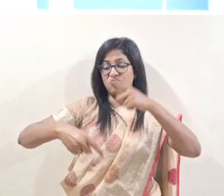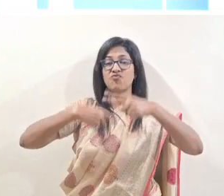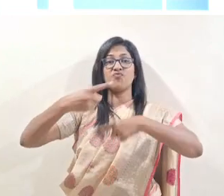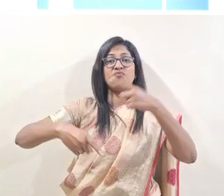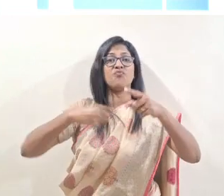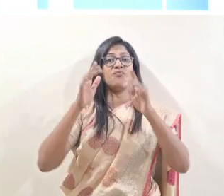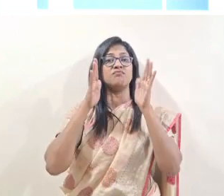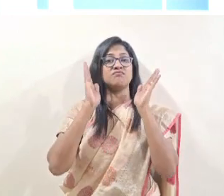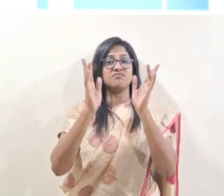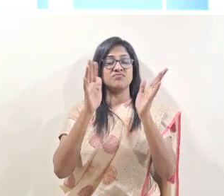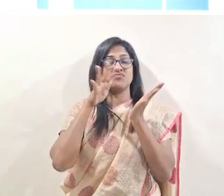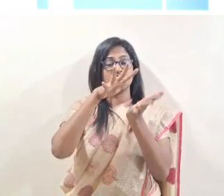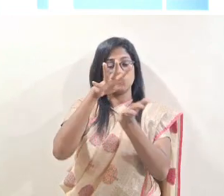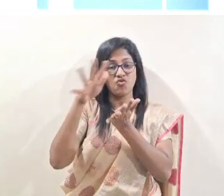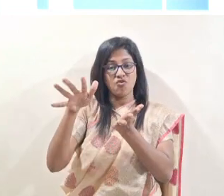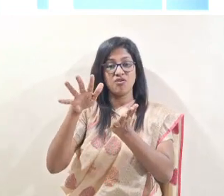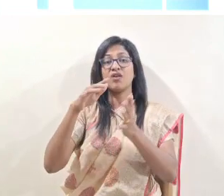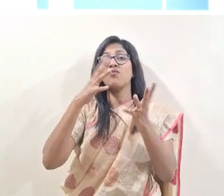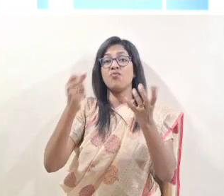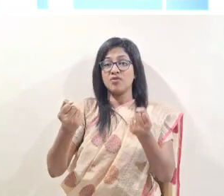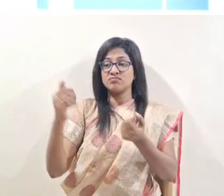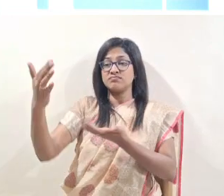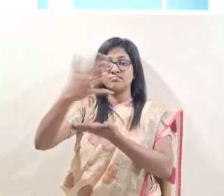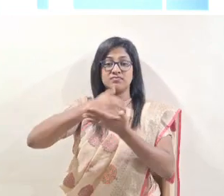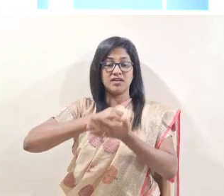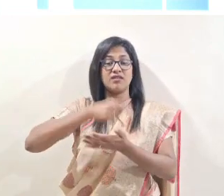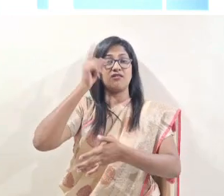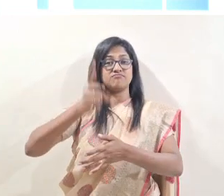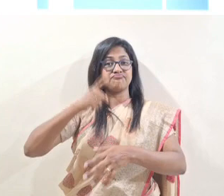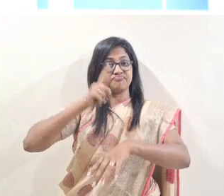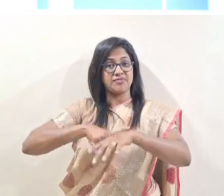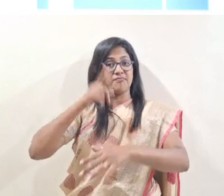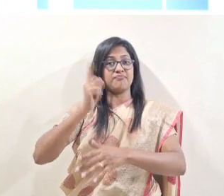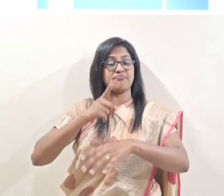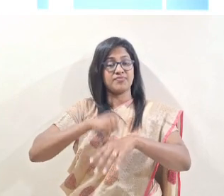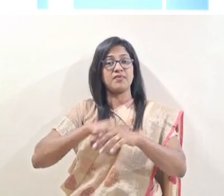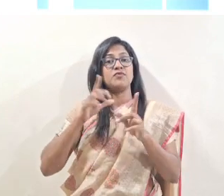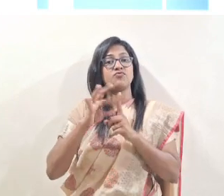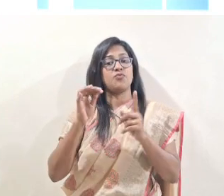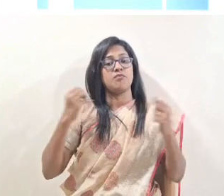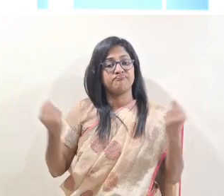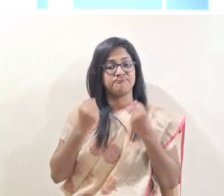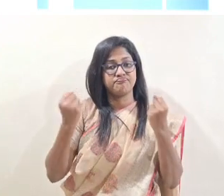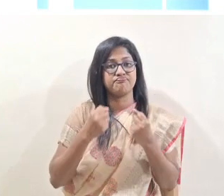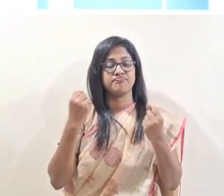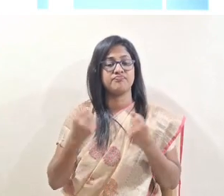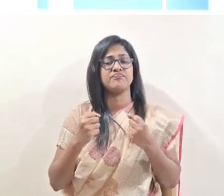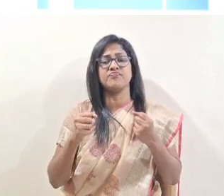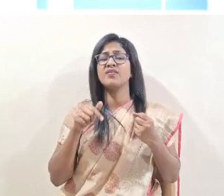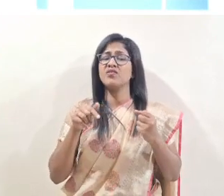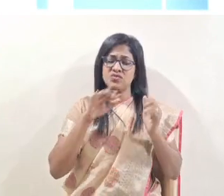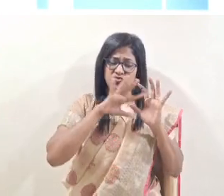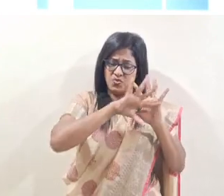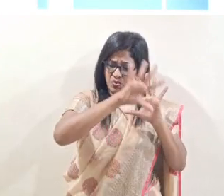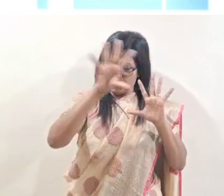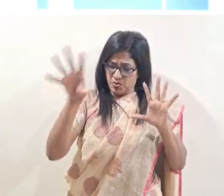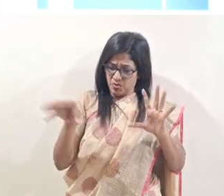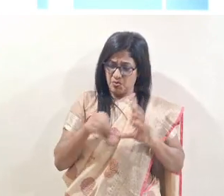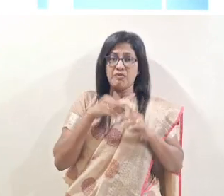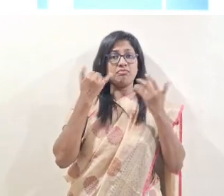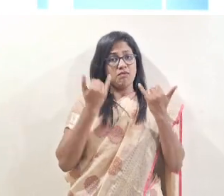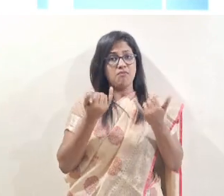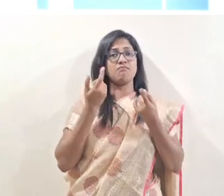data downloaded in real time, and you want to take action. So all of this is happening now,